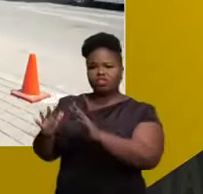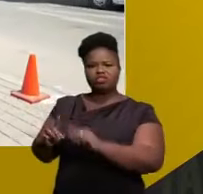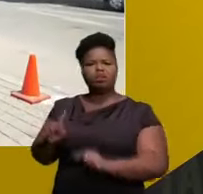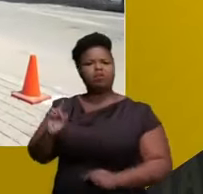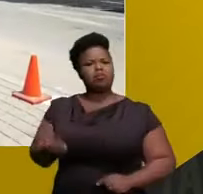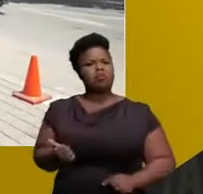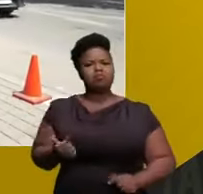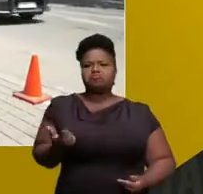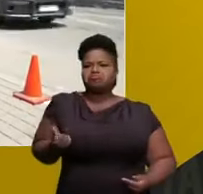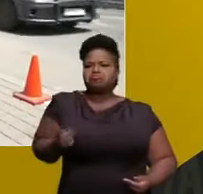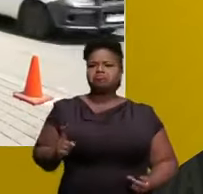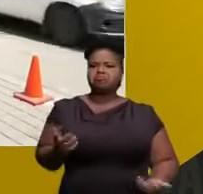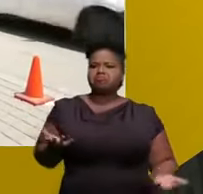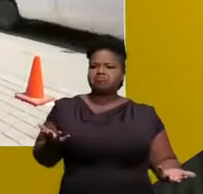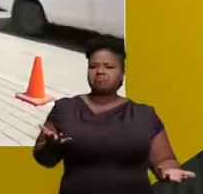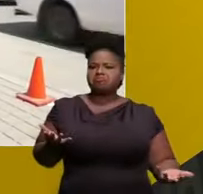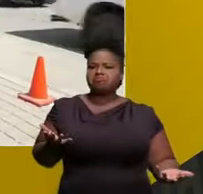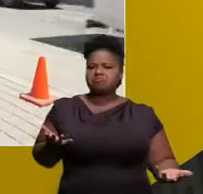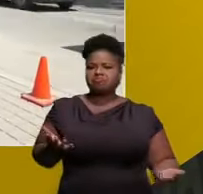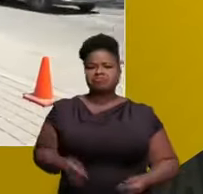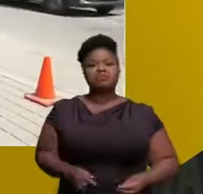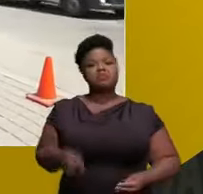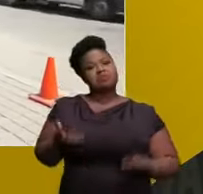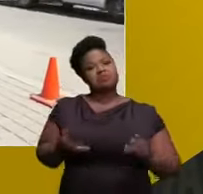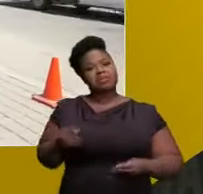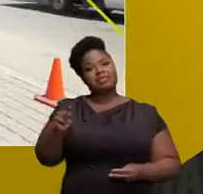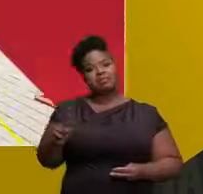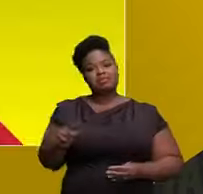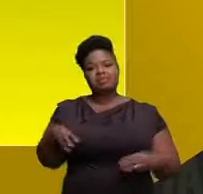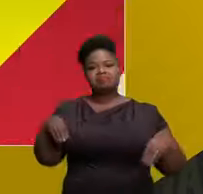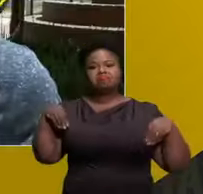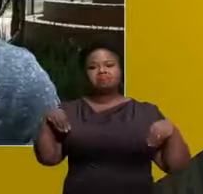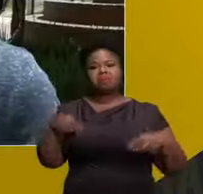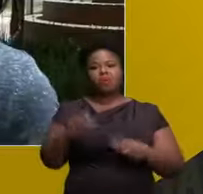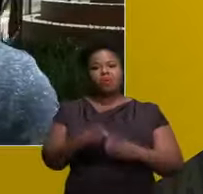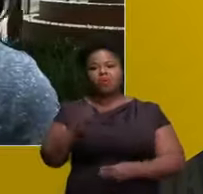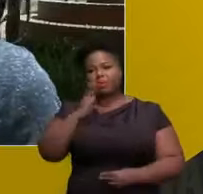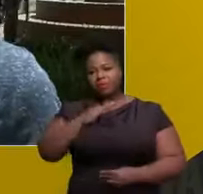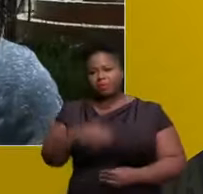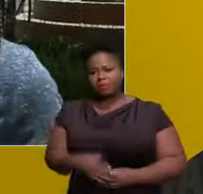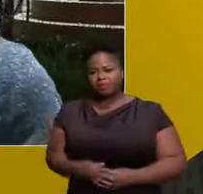am I going to do, you know? So my biggest fear would be unemployment.